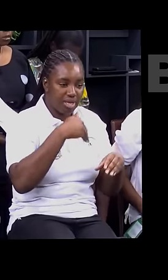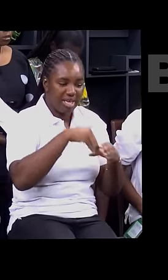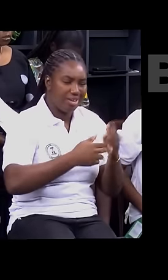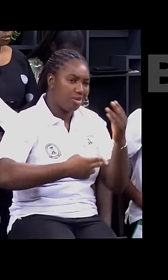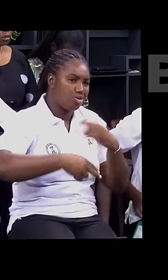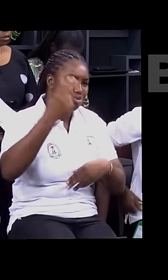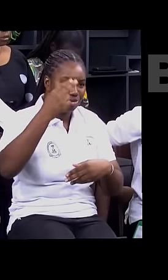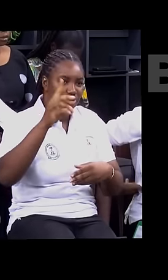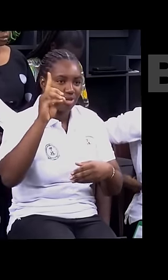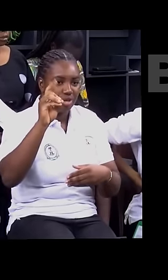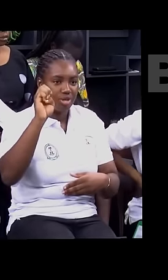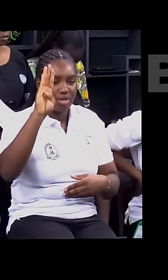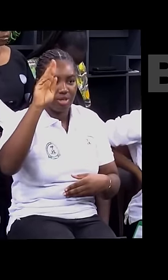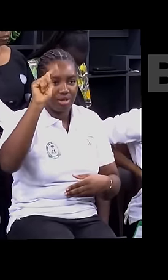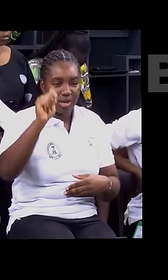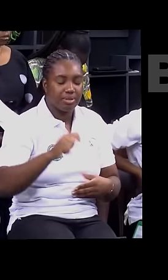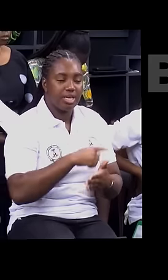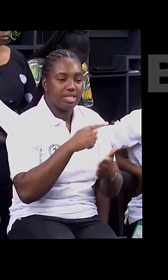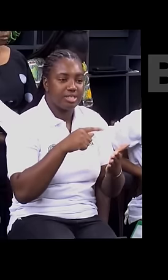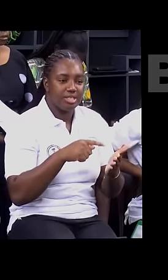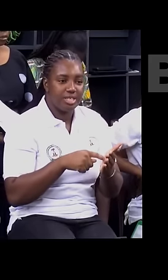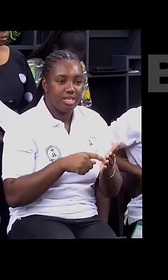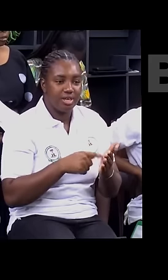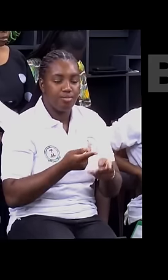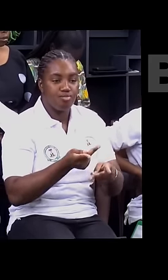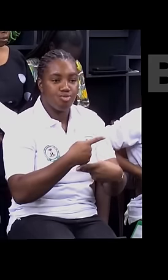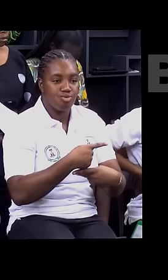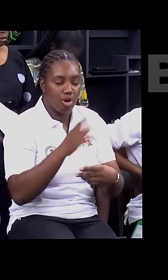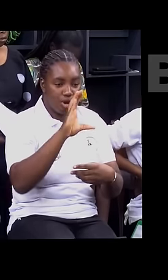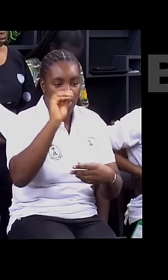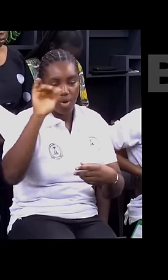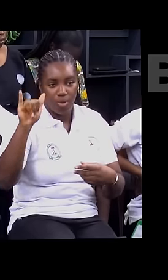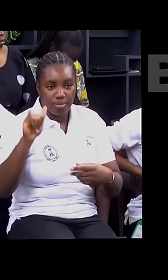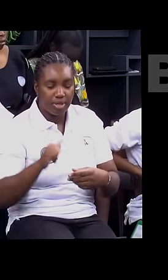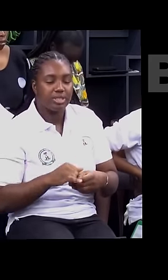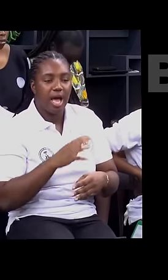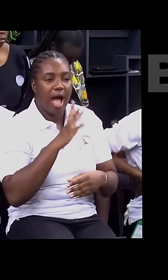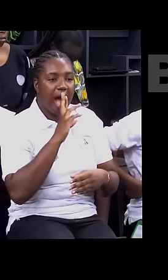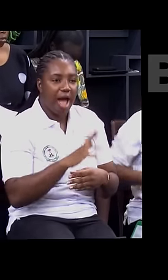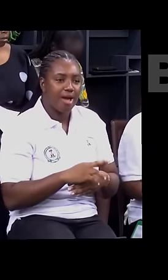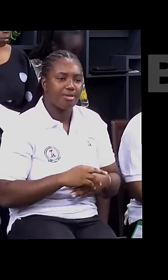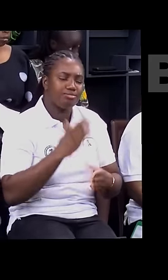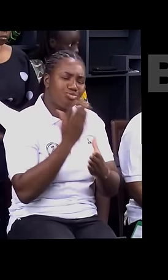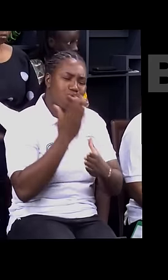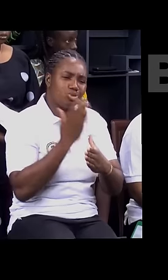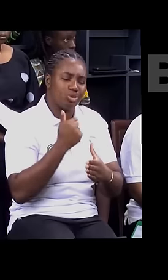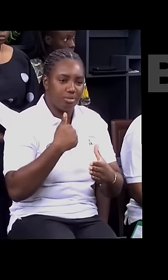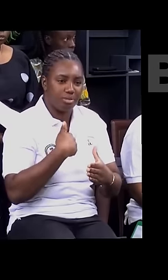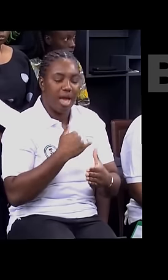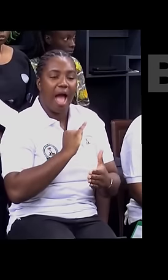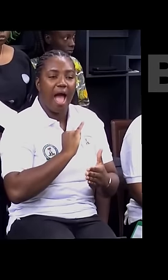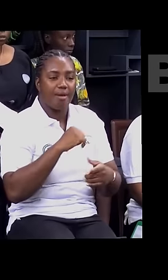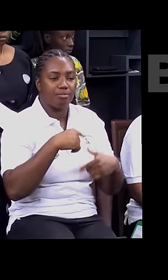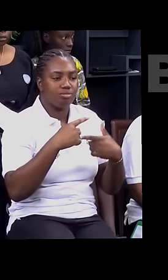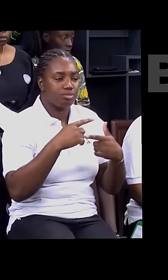loan companies are breathing on my neck and I'm gradually dying because of how restless I am. I do not fear the